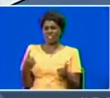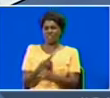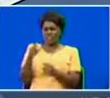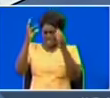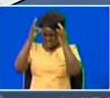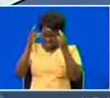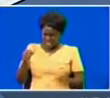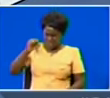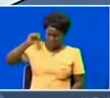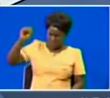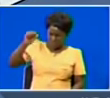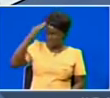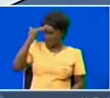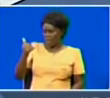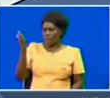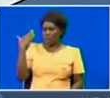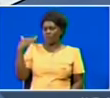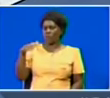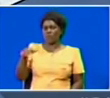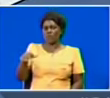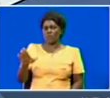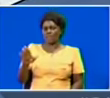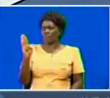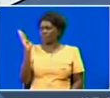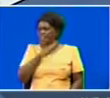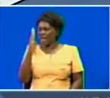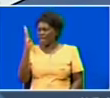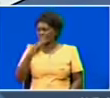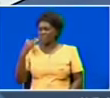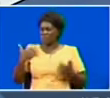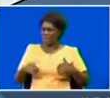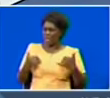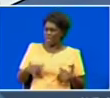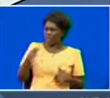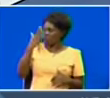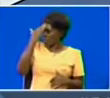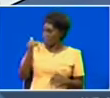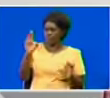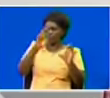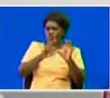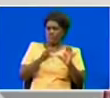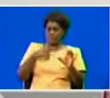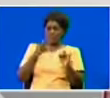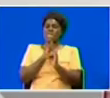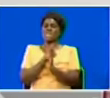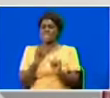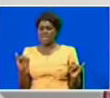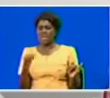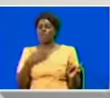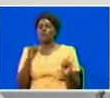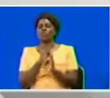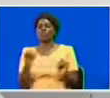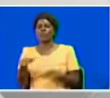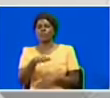go into politics? You know, at some point you're saying that, you know, it is a dirty game. So why get dirty? I'm a clean guy going to clean up the place. I